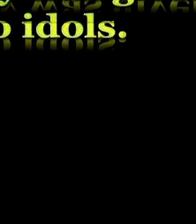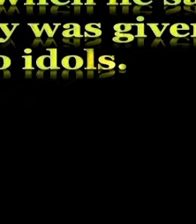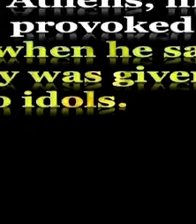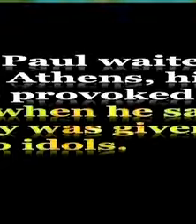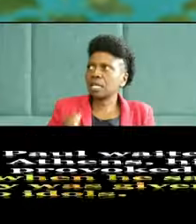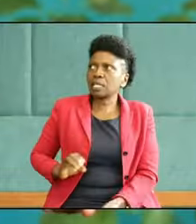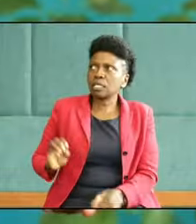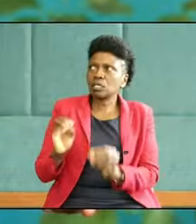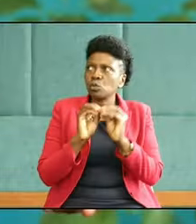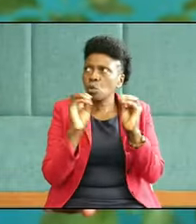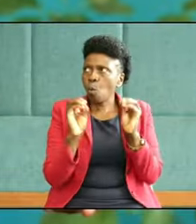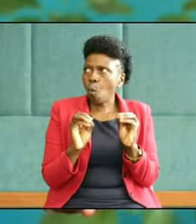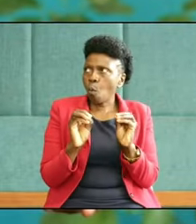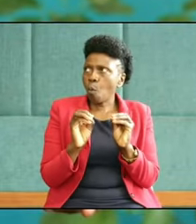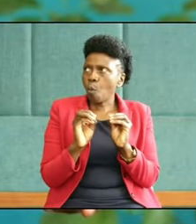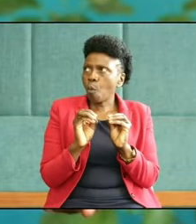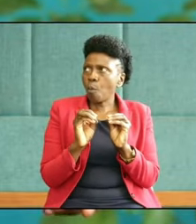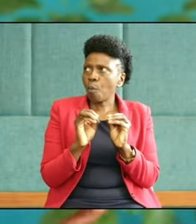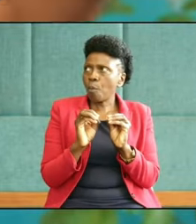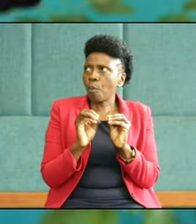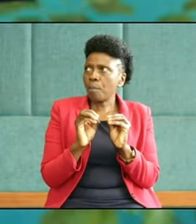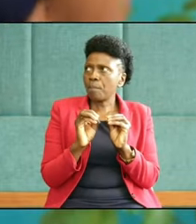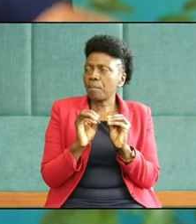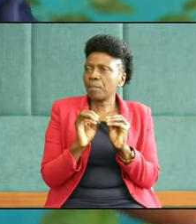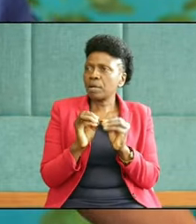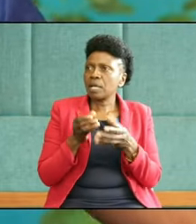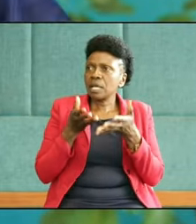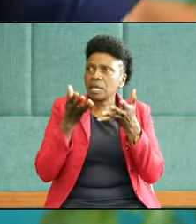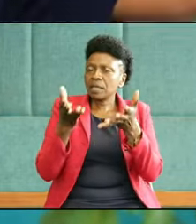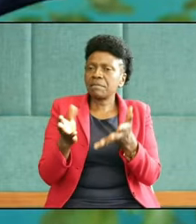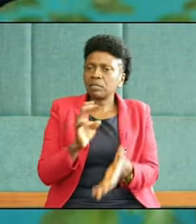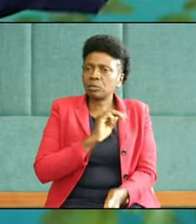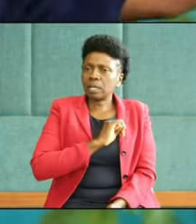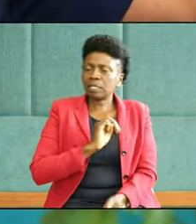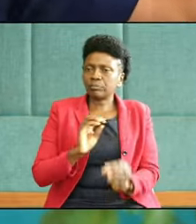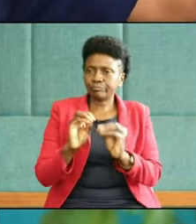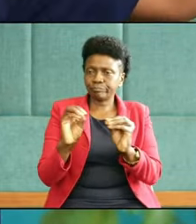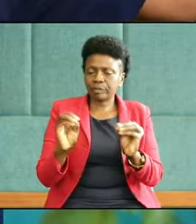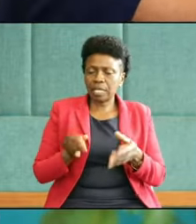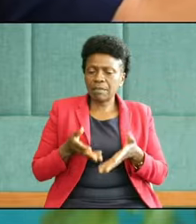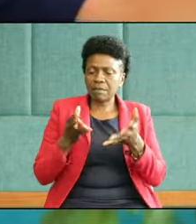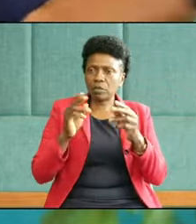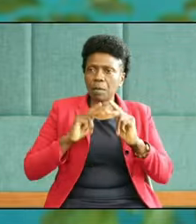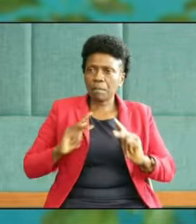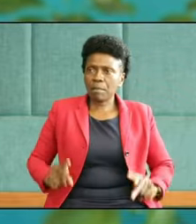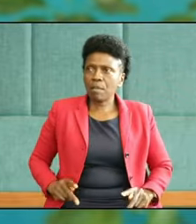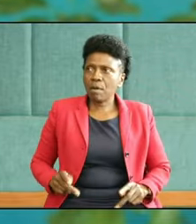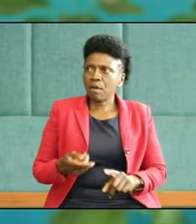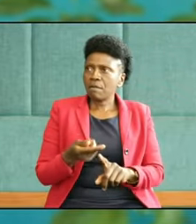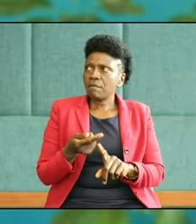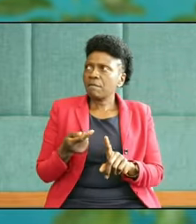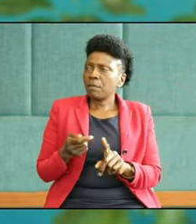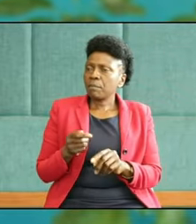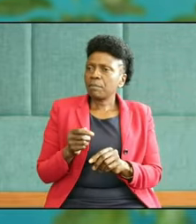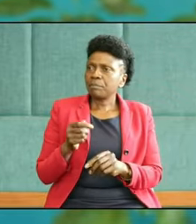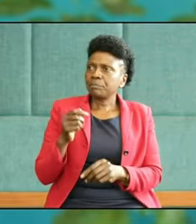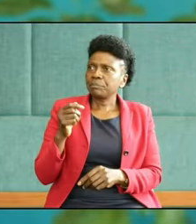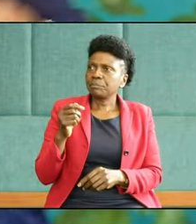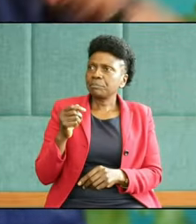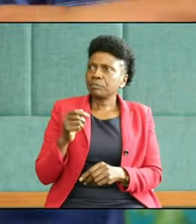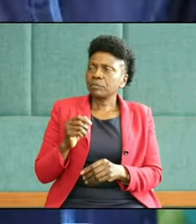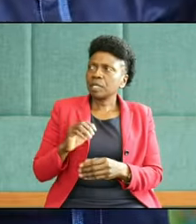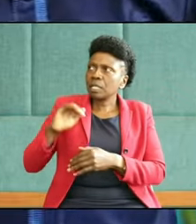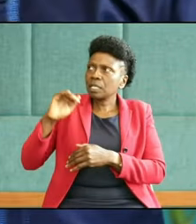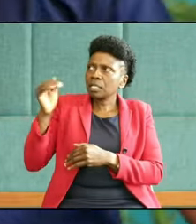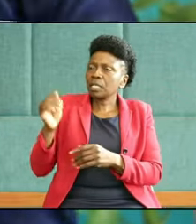given to atheists, given to agnostic, given to Muslims, given to people proclaiming a certain gospel, but not